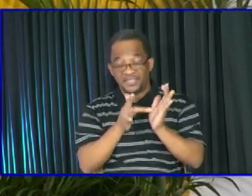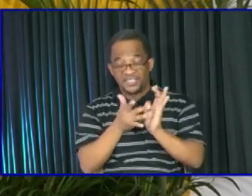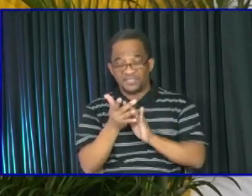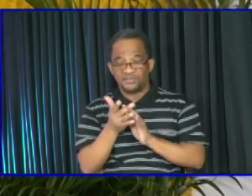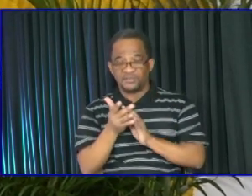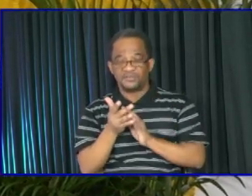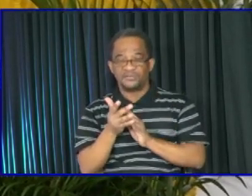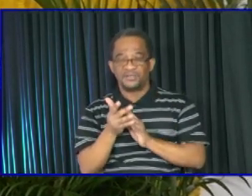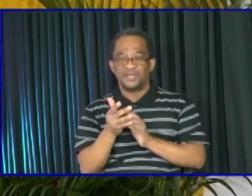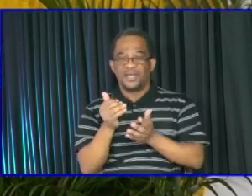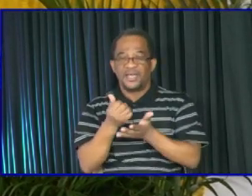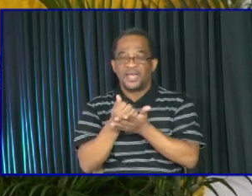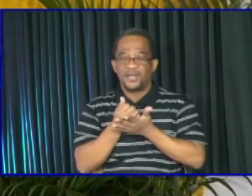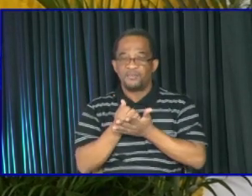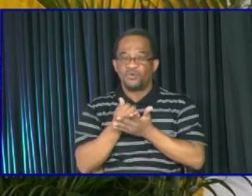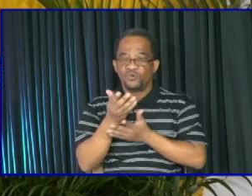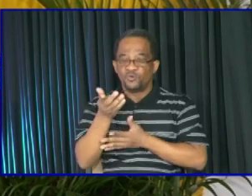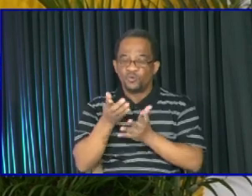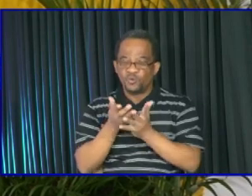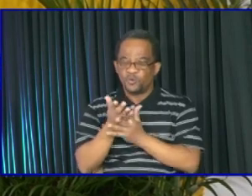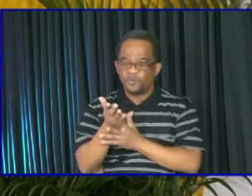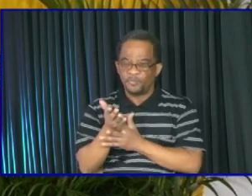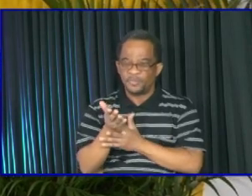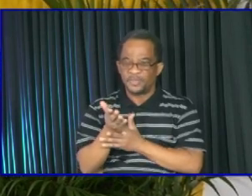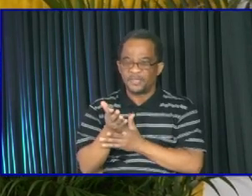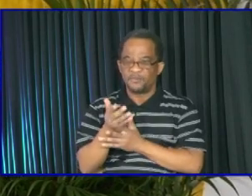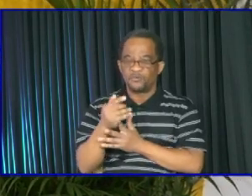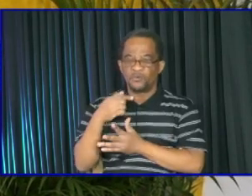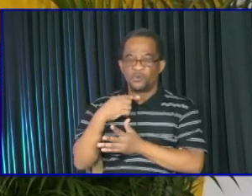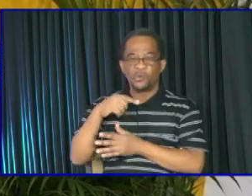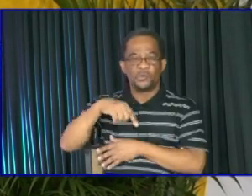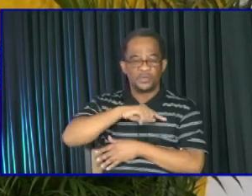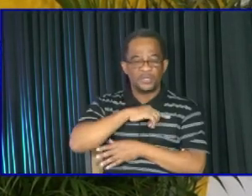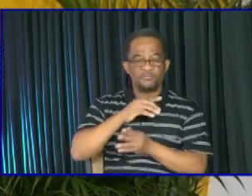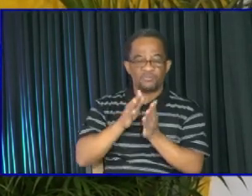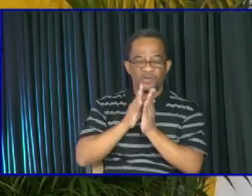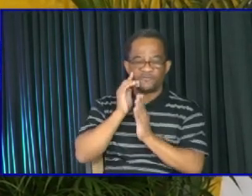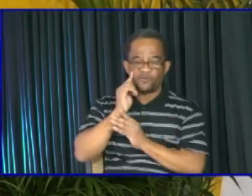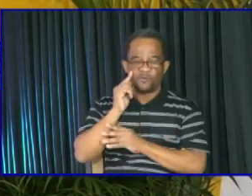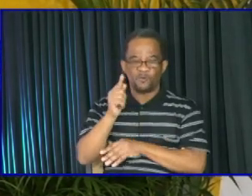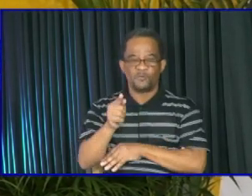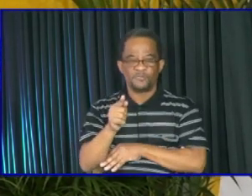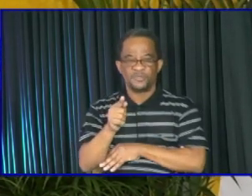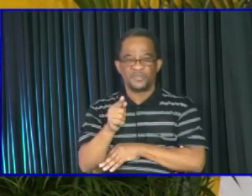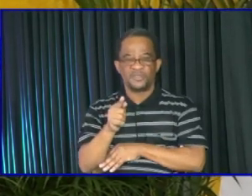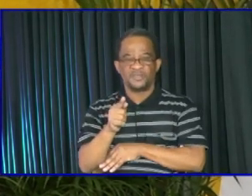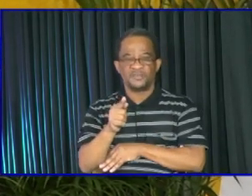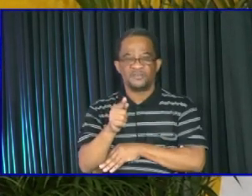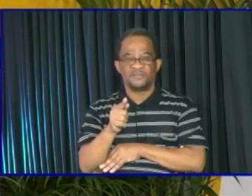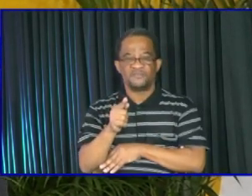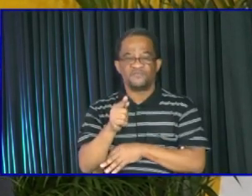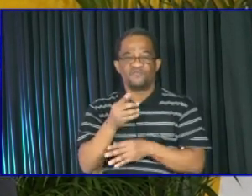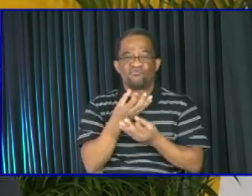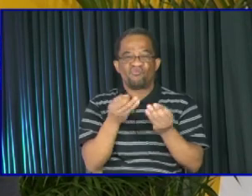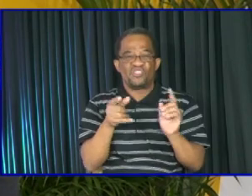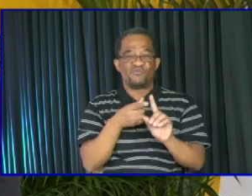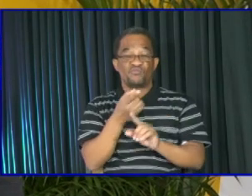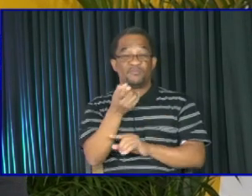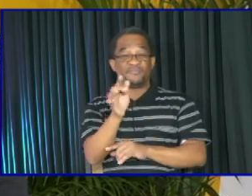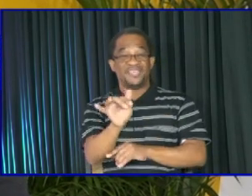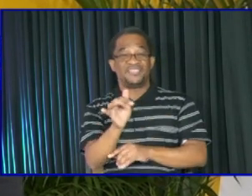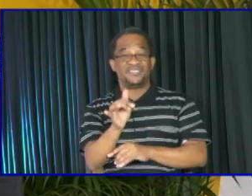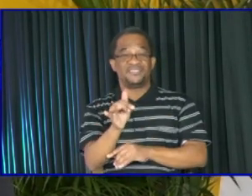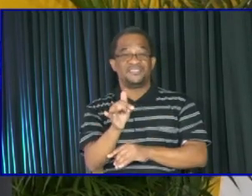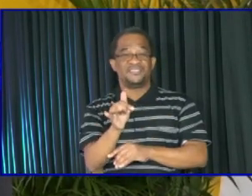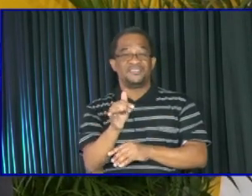times recently. We're praying for you that God will give you deliverance. And I'm speaking specifically